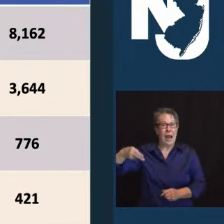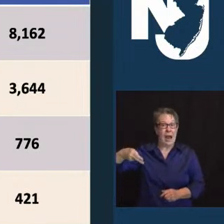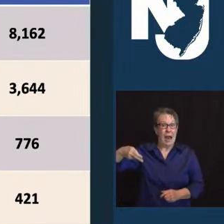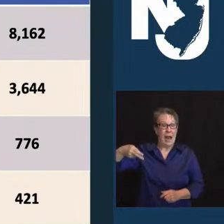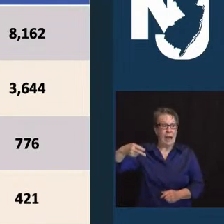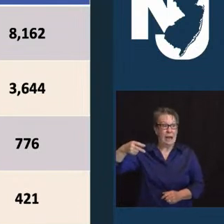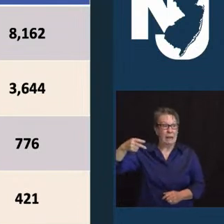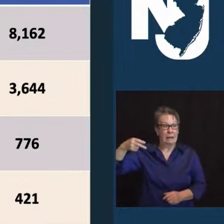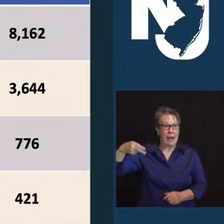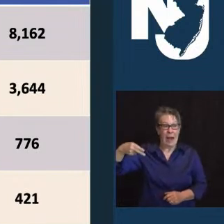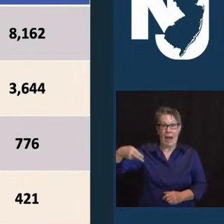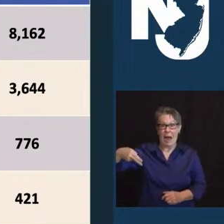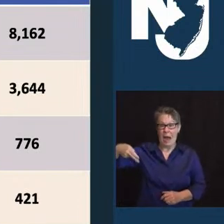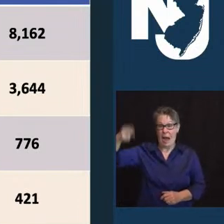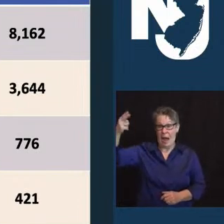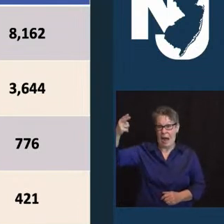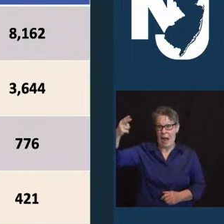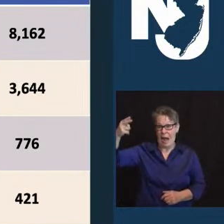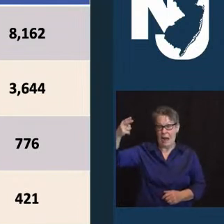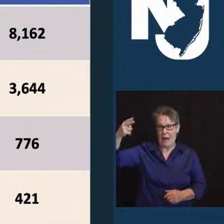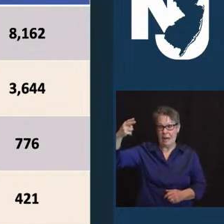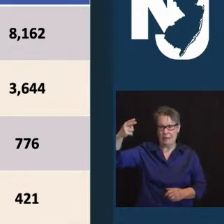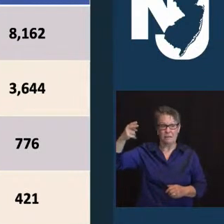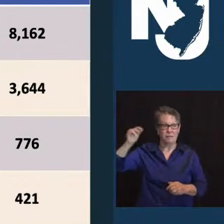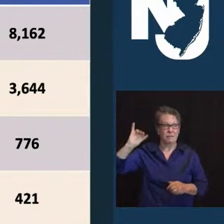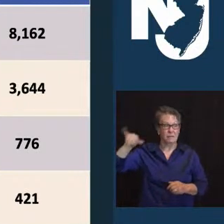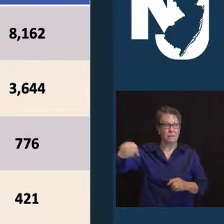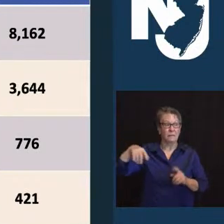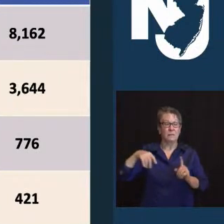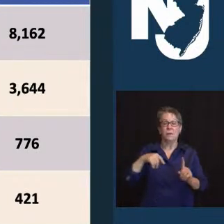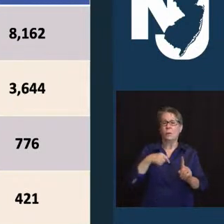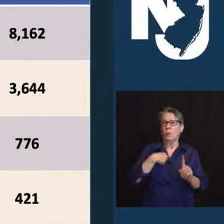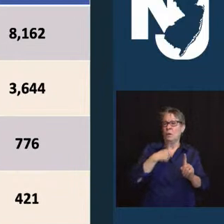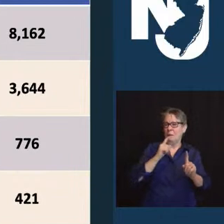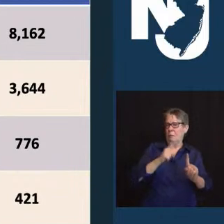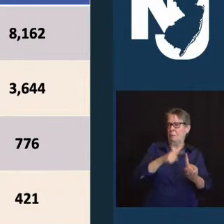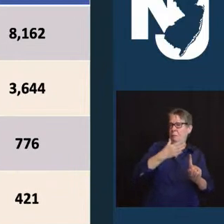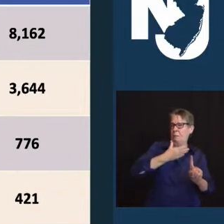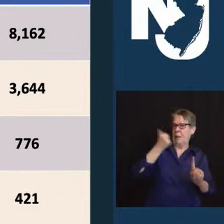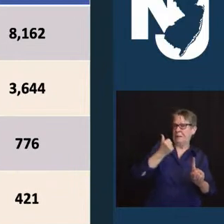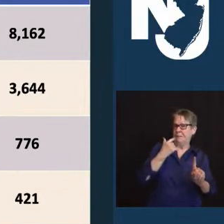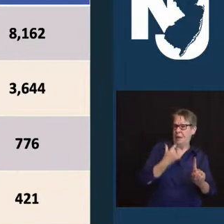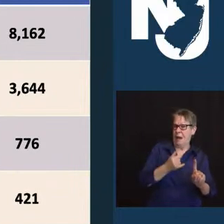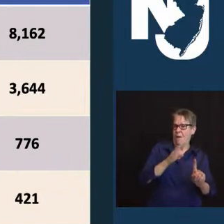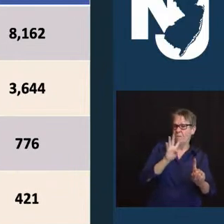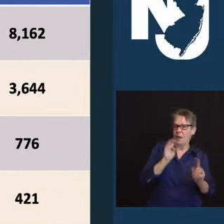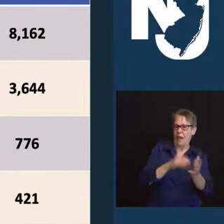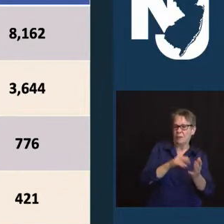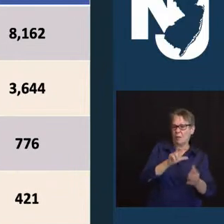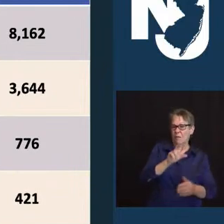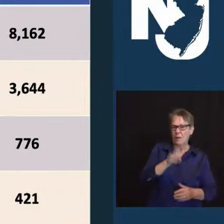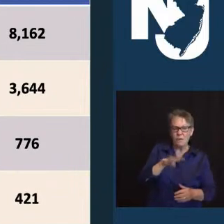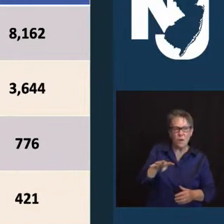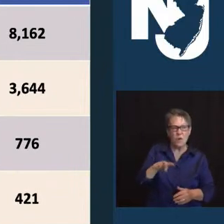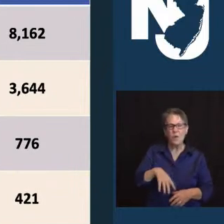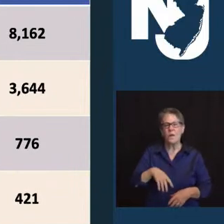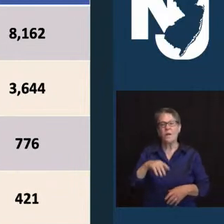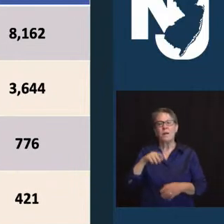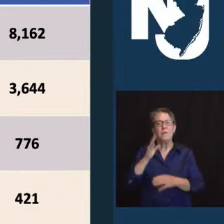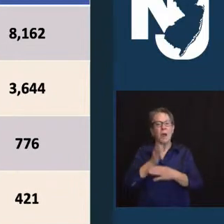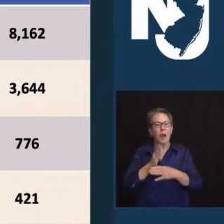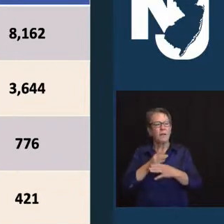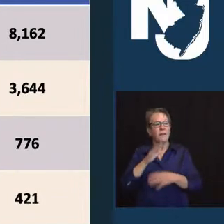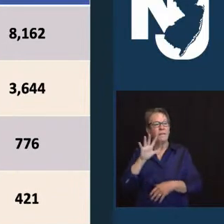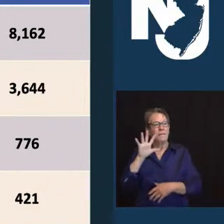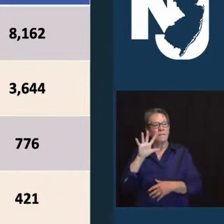4,344, as opposed to, as you can see, 5,445 moderate, over 8,000 in the worst case. Likewise,